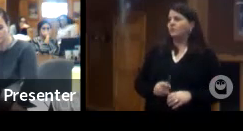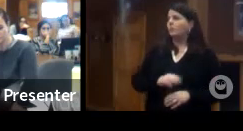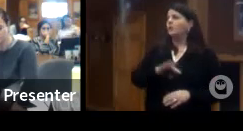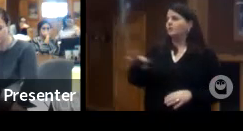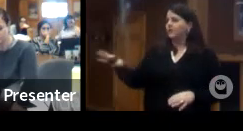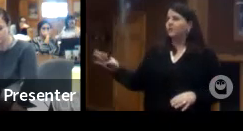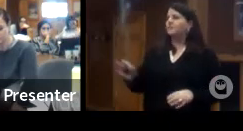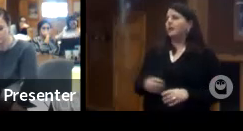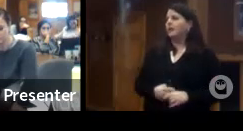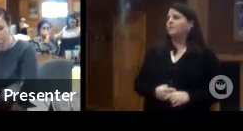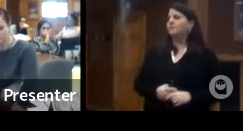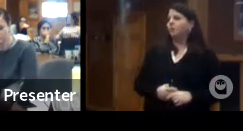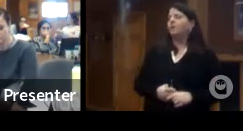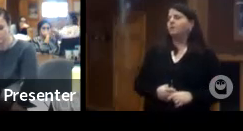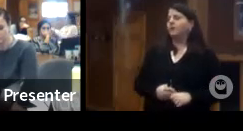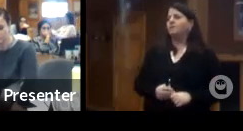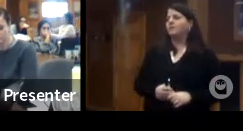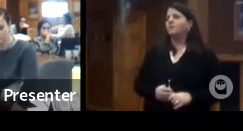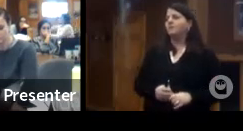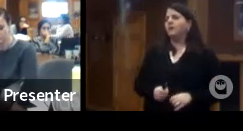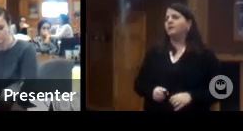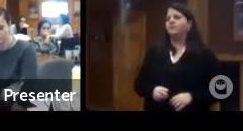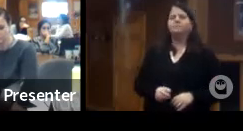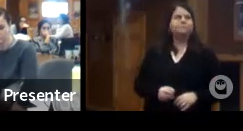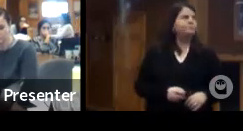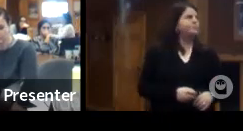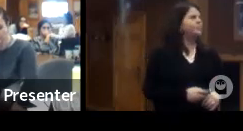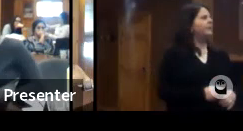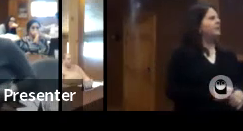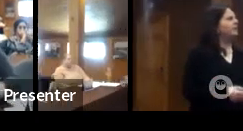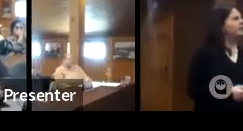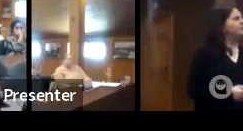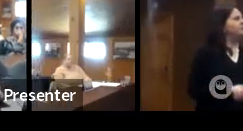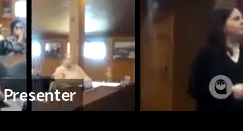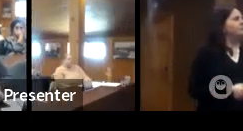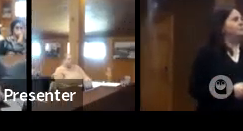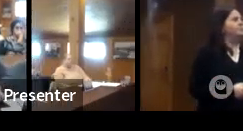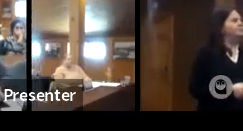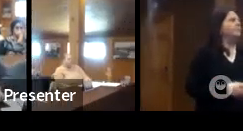things across the board as far as the dynamics of working with survivors of domestic violence.